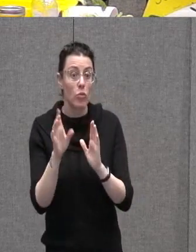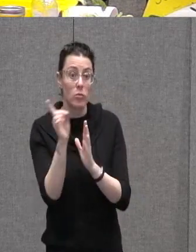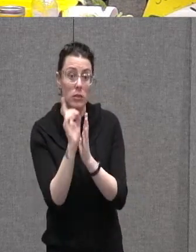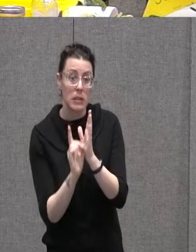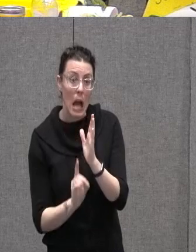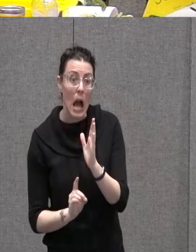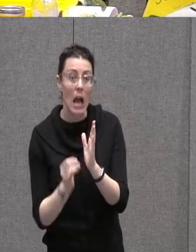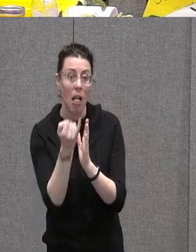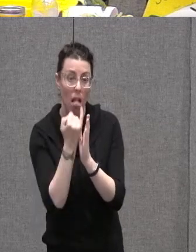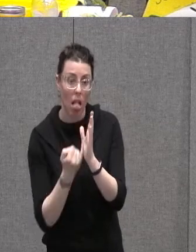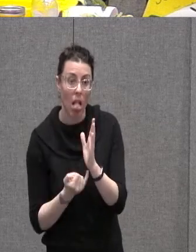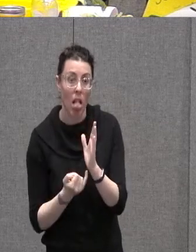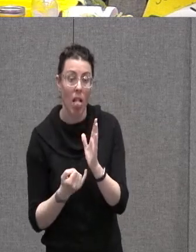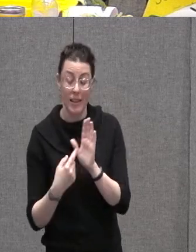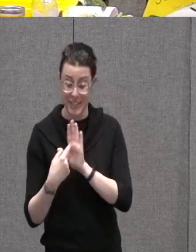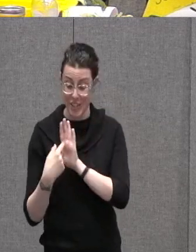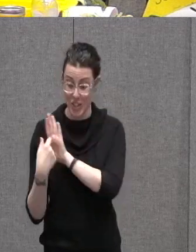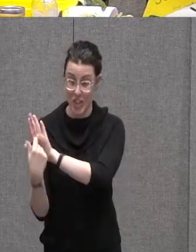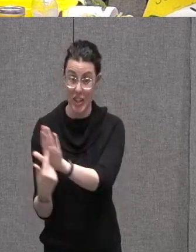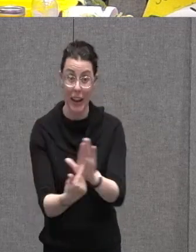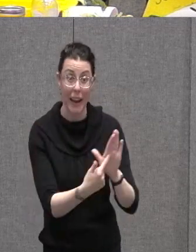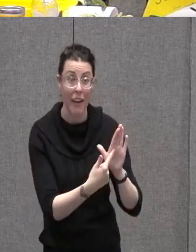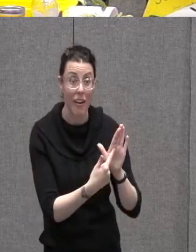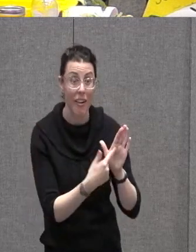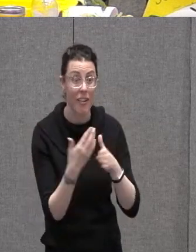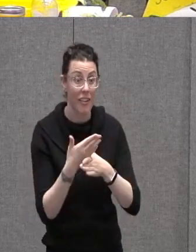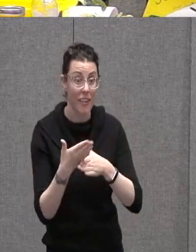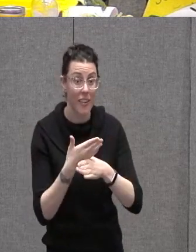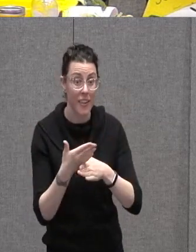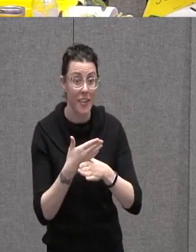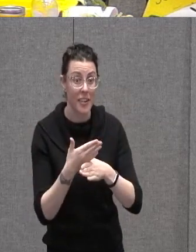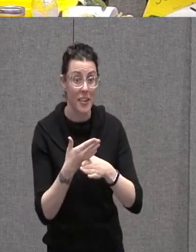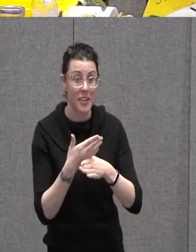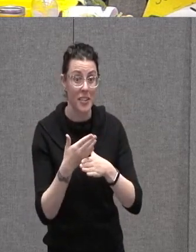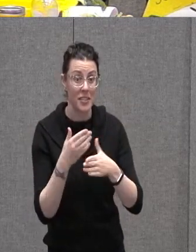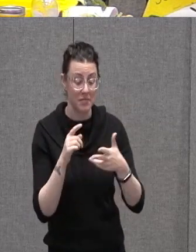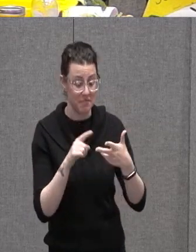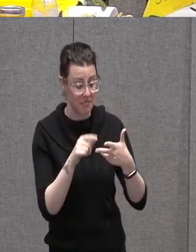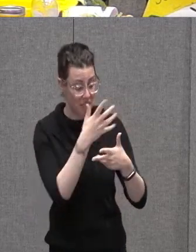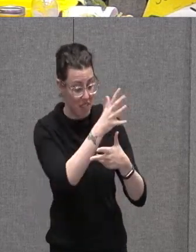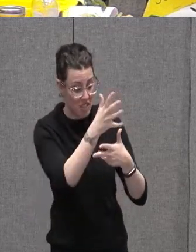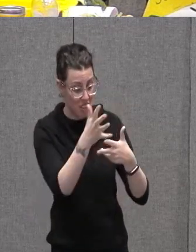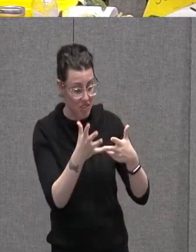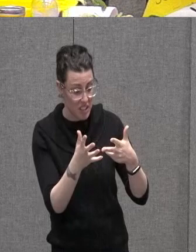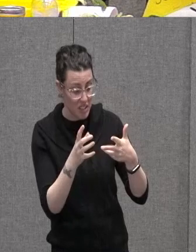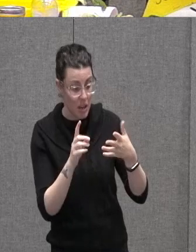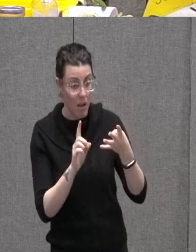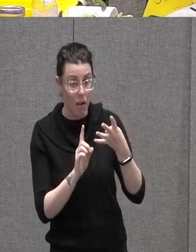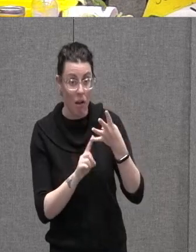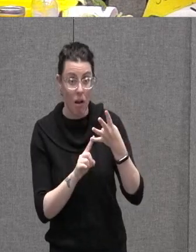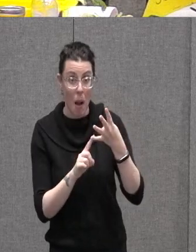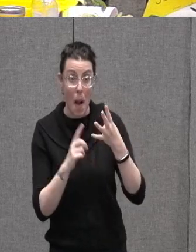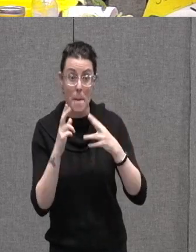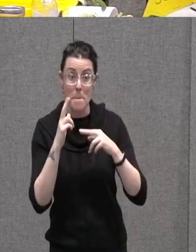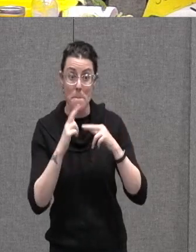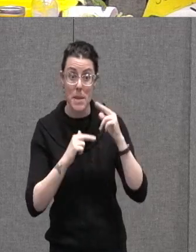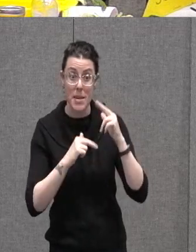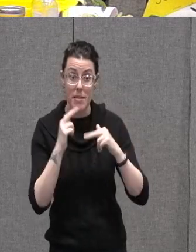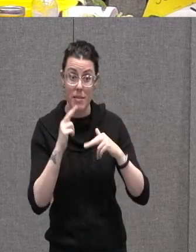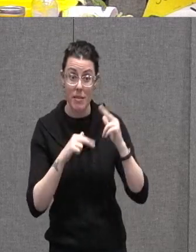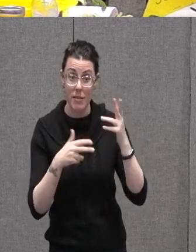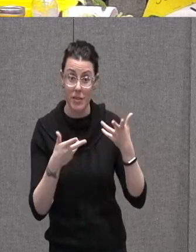it and they've shared it with us, and then maybe the next step they've done the build. Maybe another thing you could do at home is